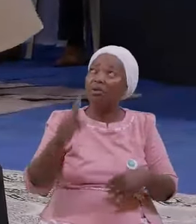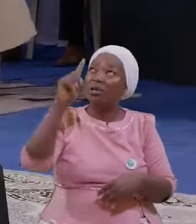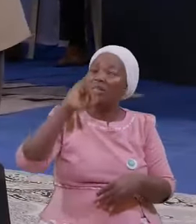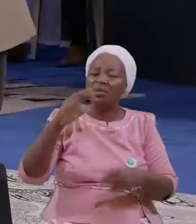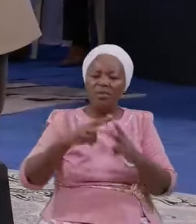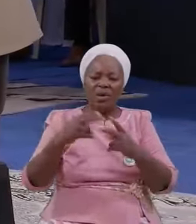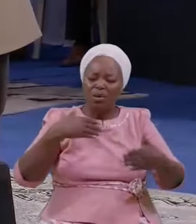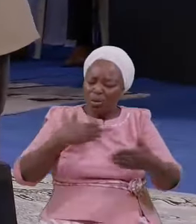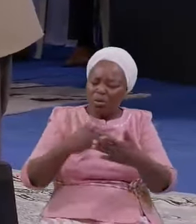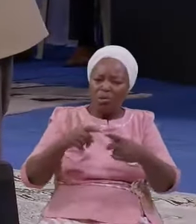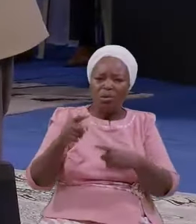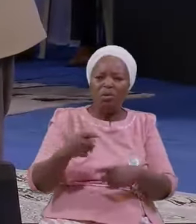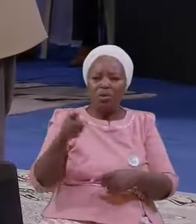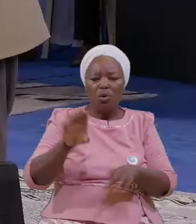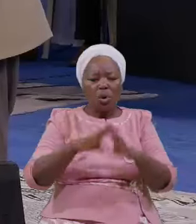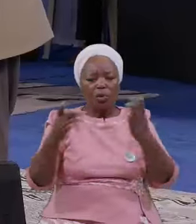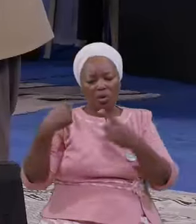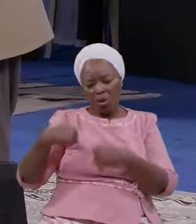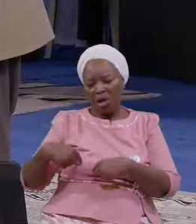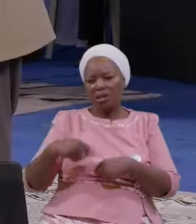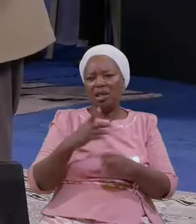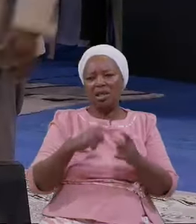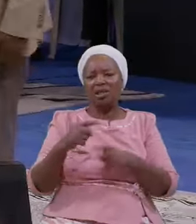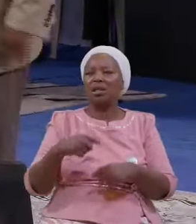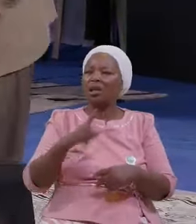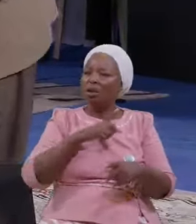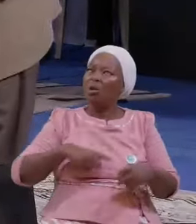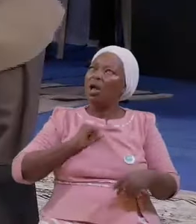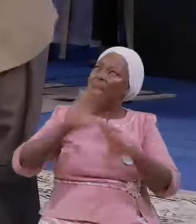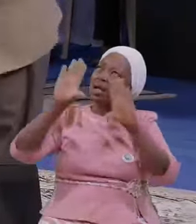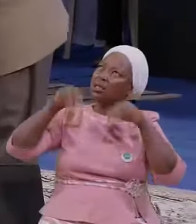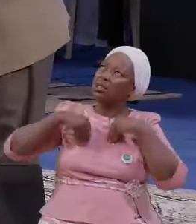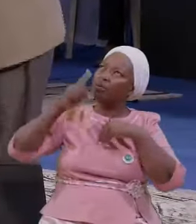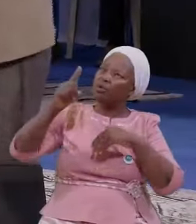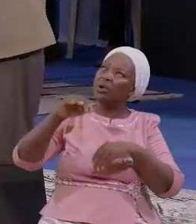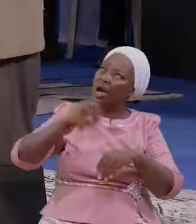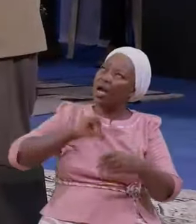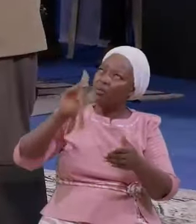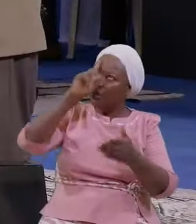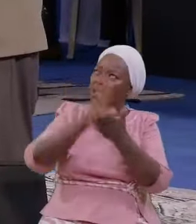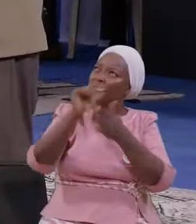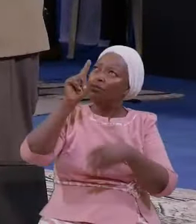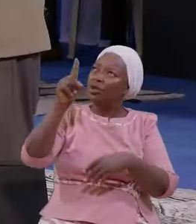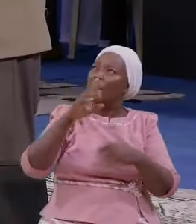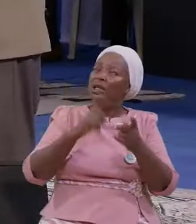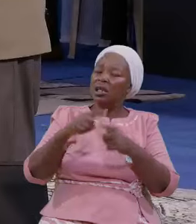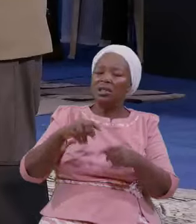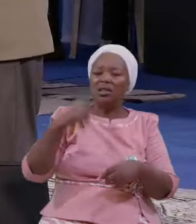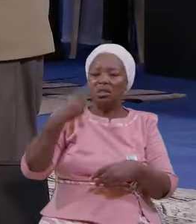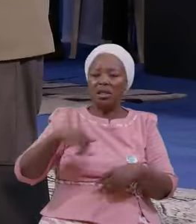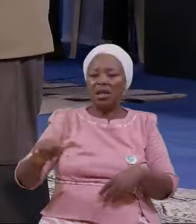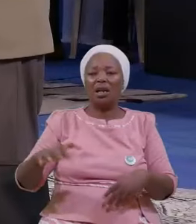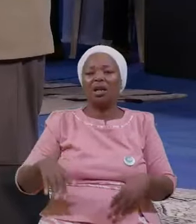your heart. You say, I accept. I believe. Eternal life will be